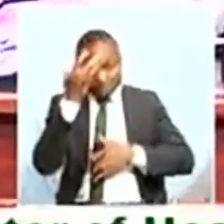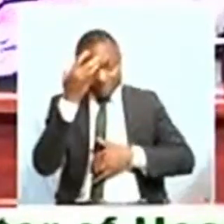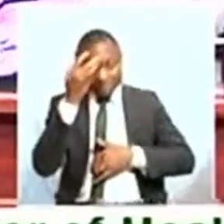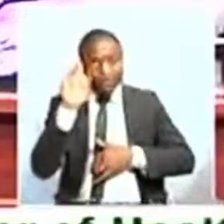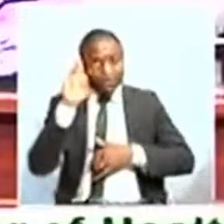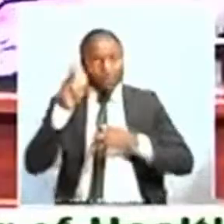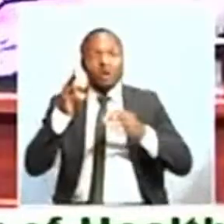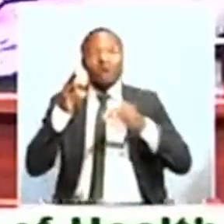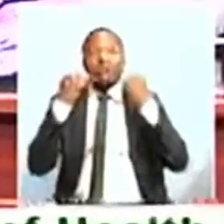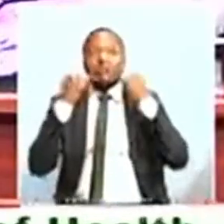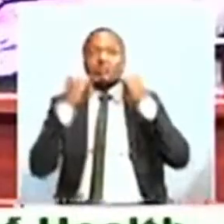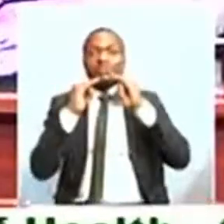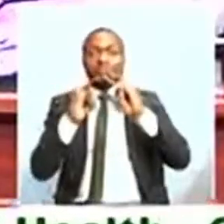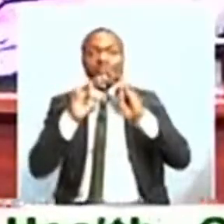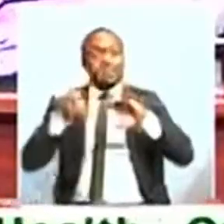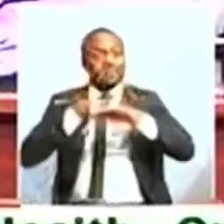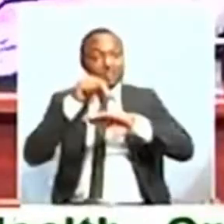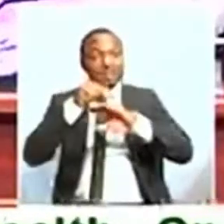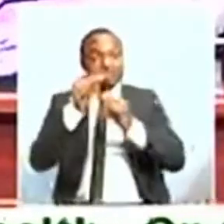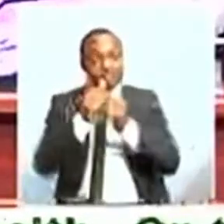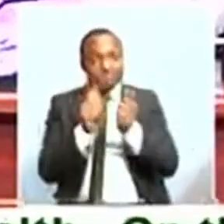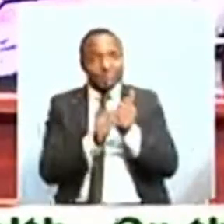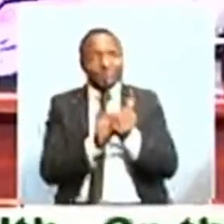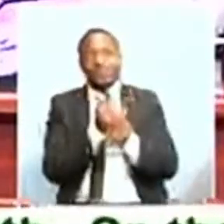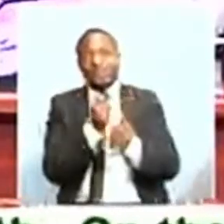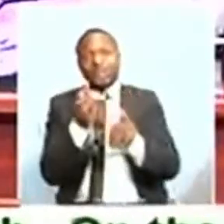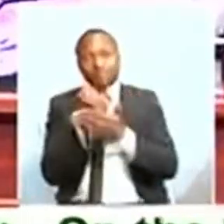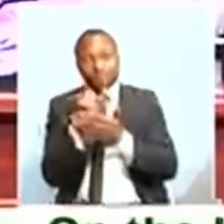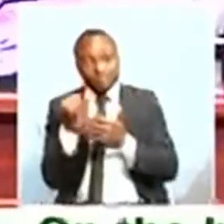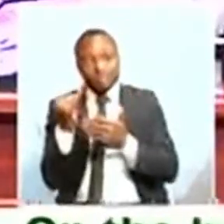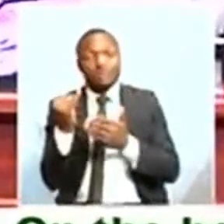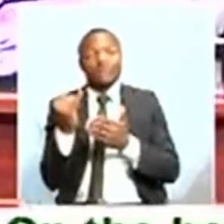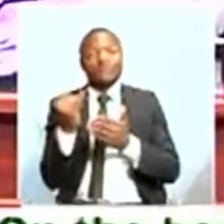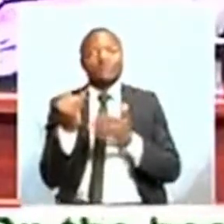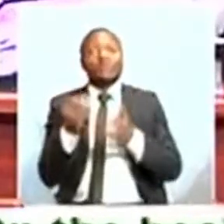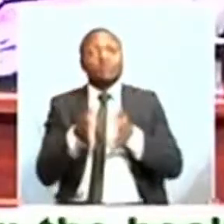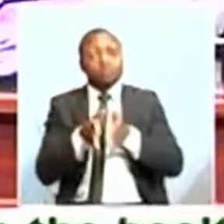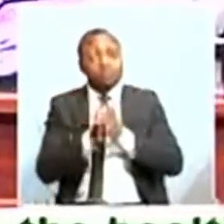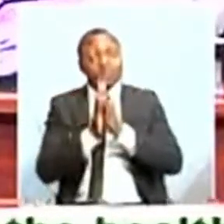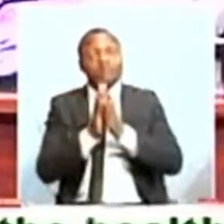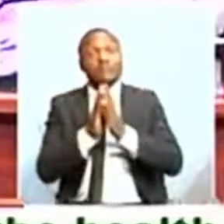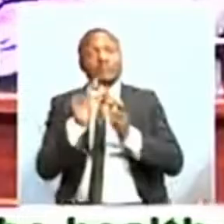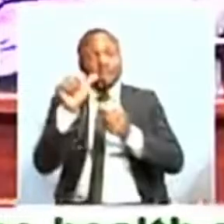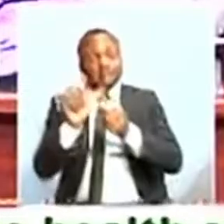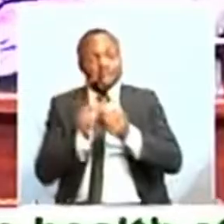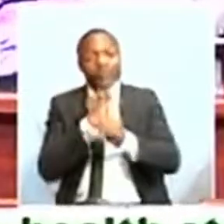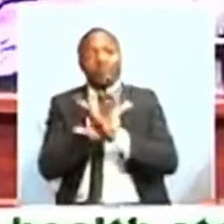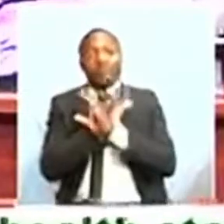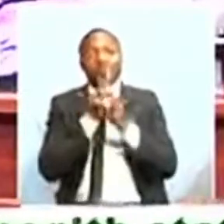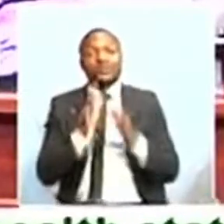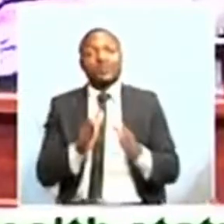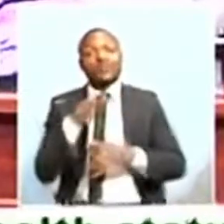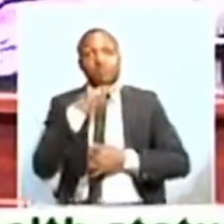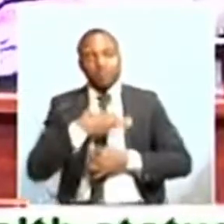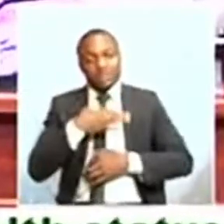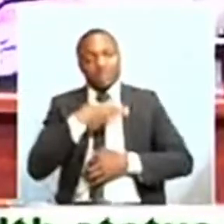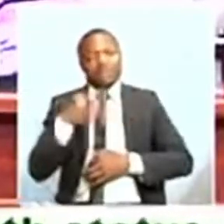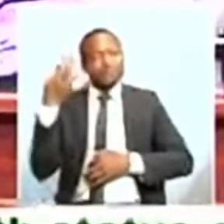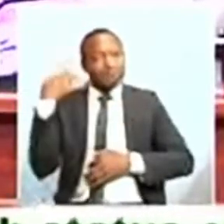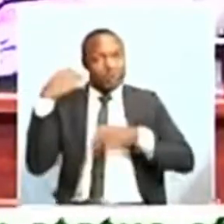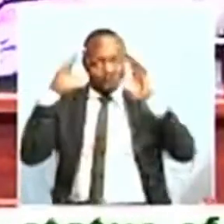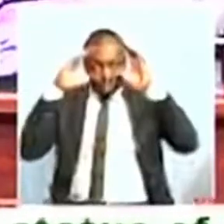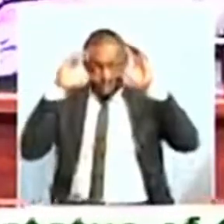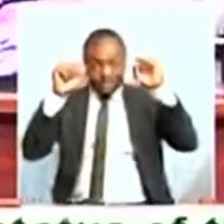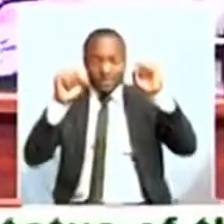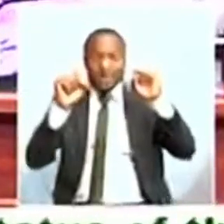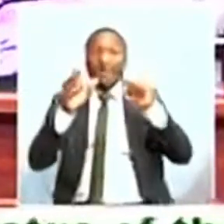about any development. Madam Speaker, we ask that every Zambian wishes the sixth Republican President and